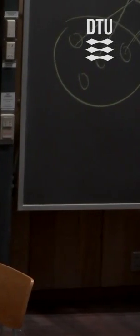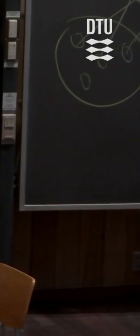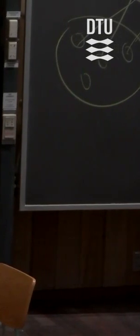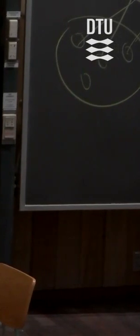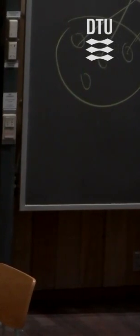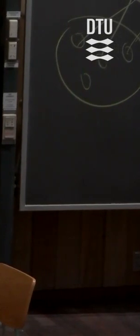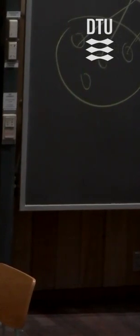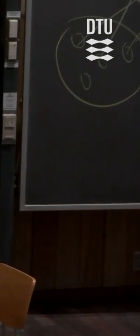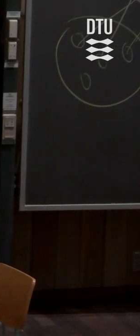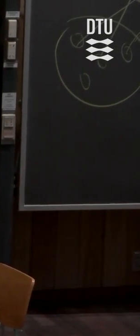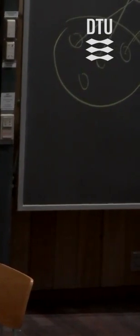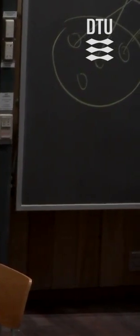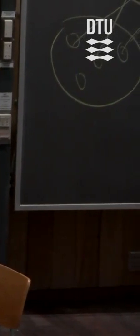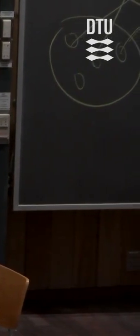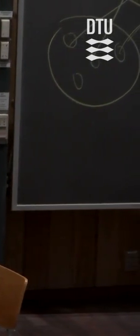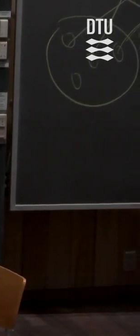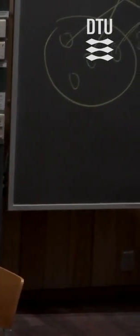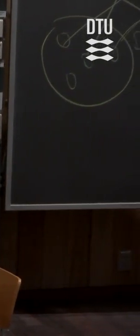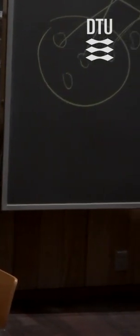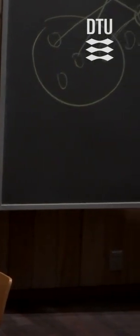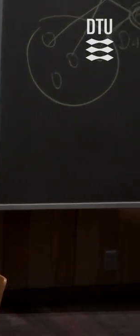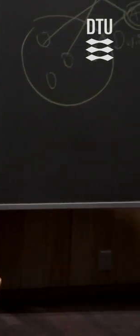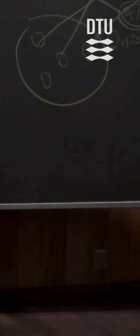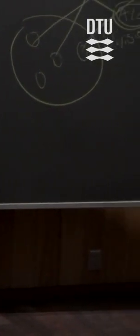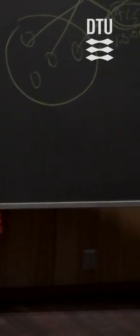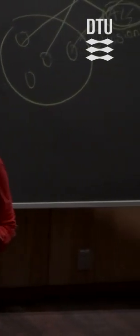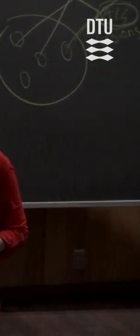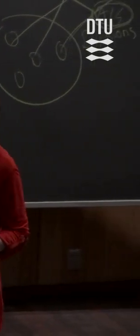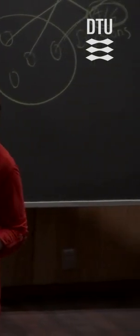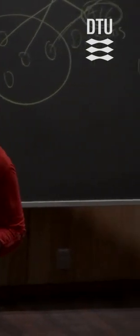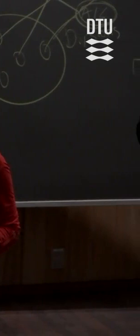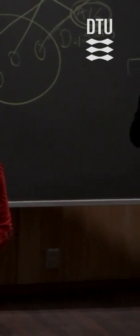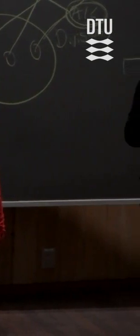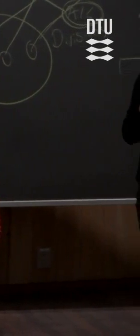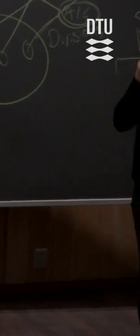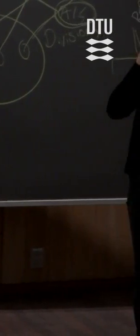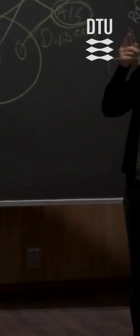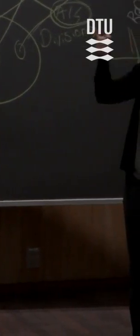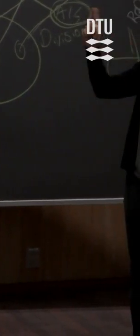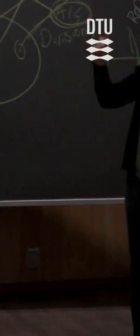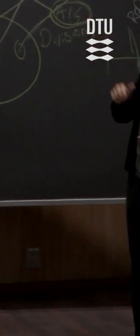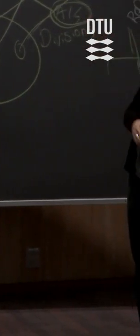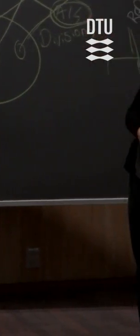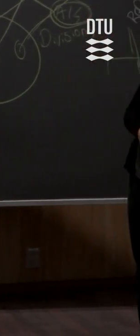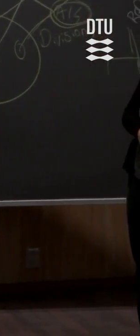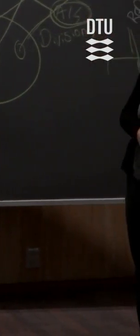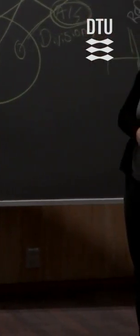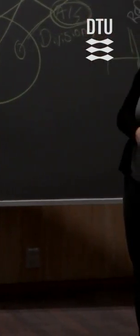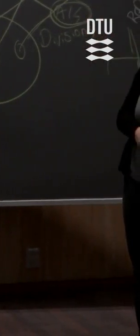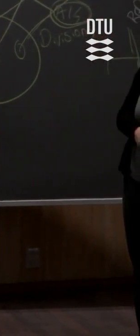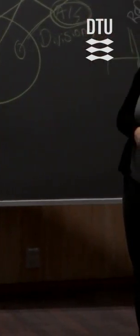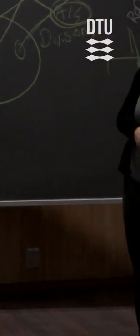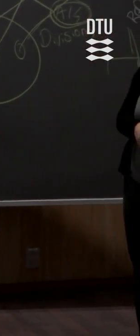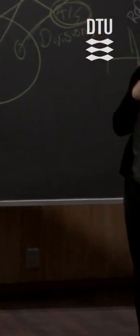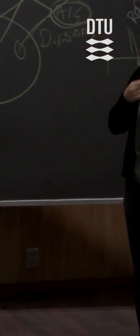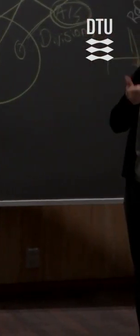we need to have our ducks in a row. So throughout the process that you see up here, which you can't sit, well, which I can't